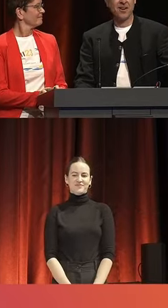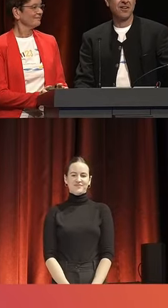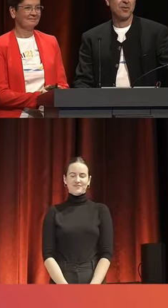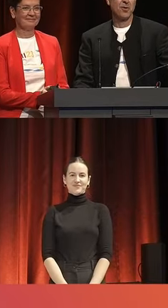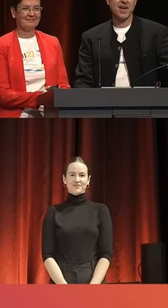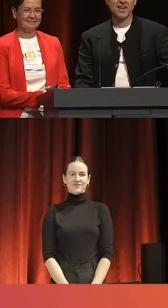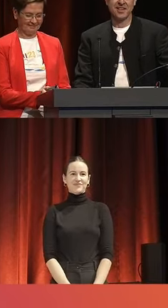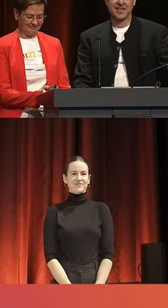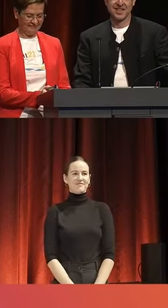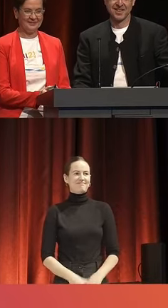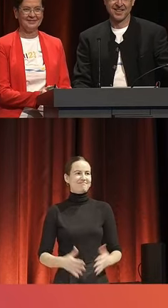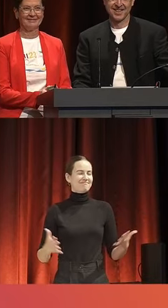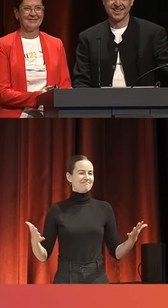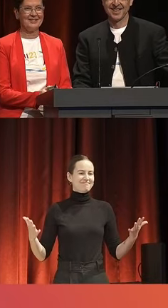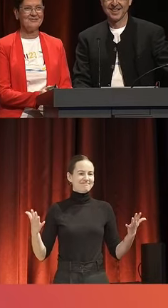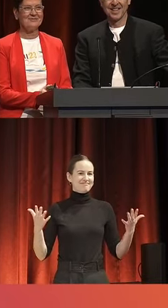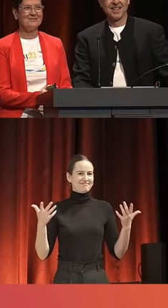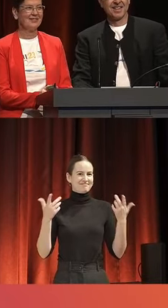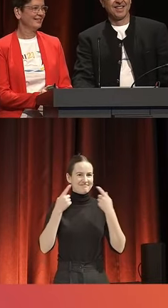Here we are, we made it.